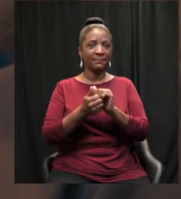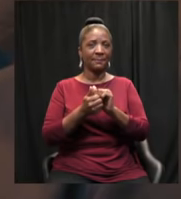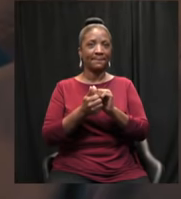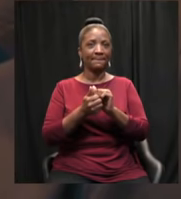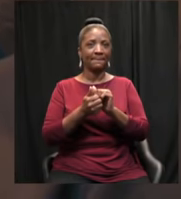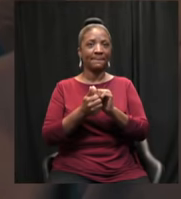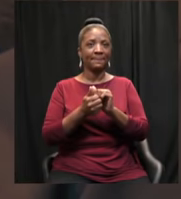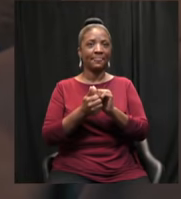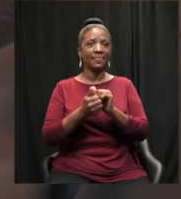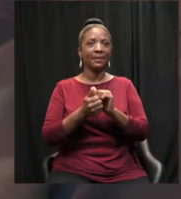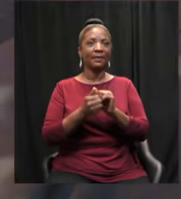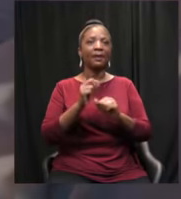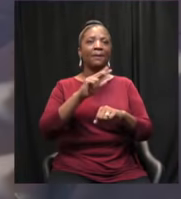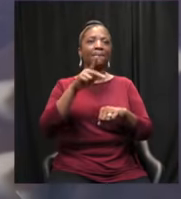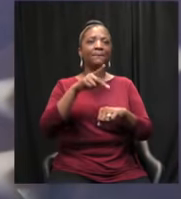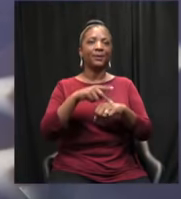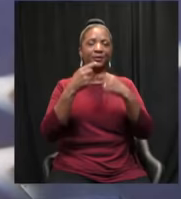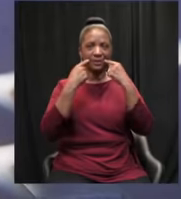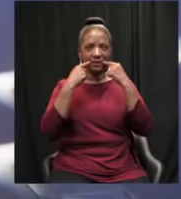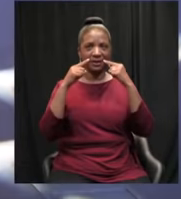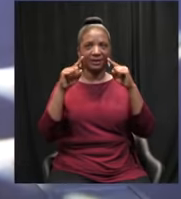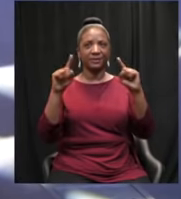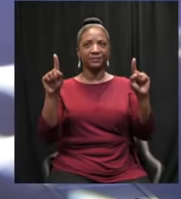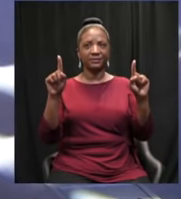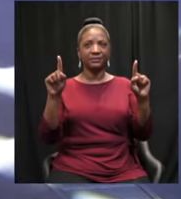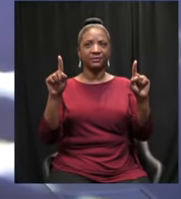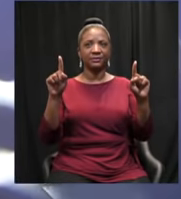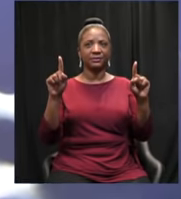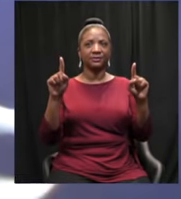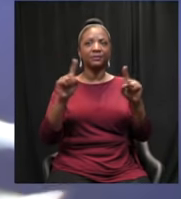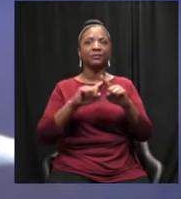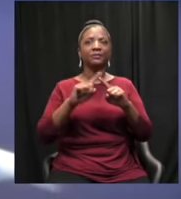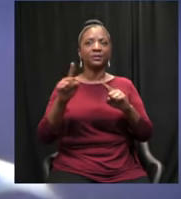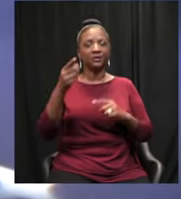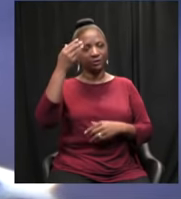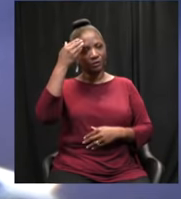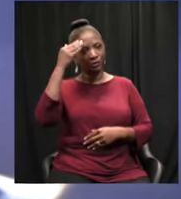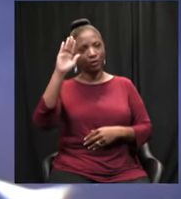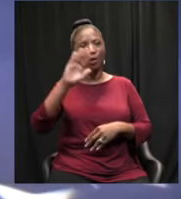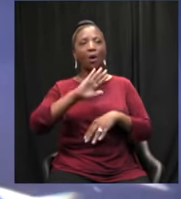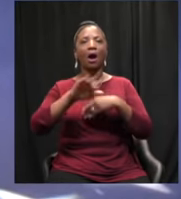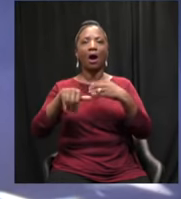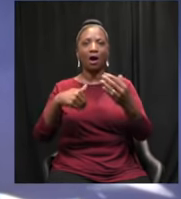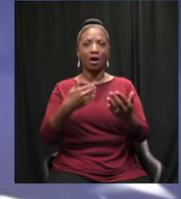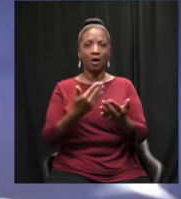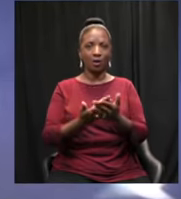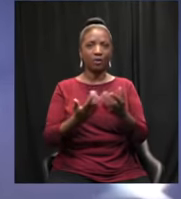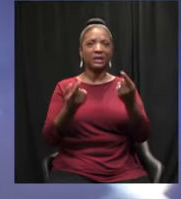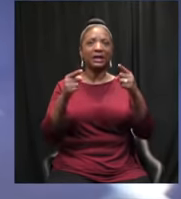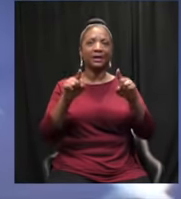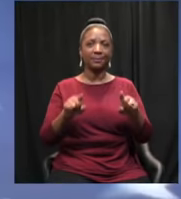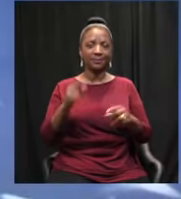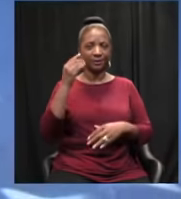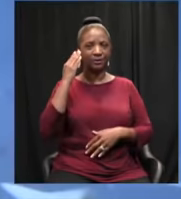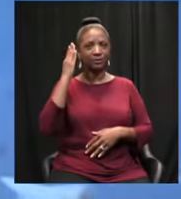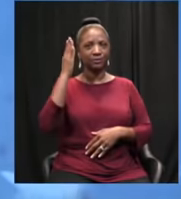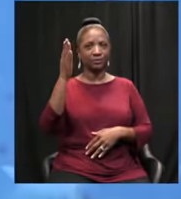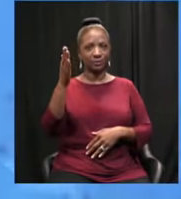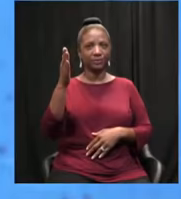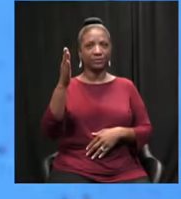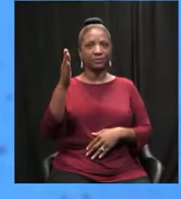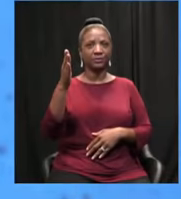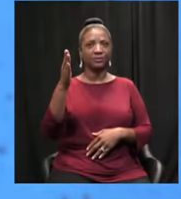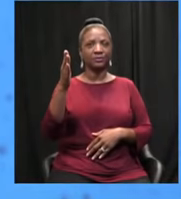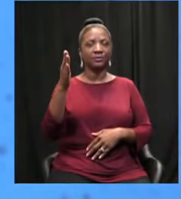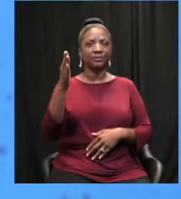Peter makes this prediction. But Peter doesn't know all that's going to happen in the chapters that are going to come. Matter of fact,